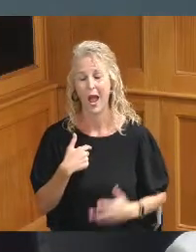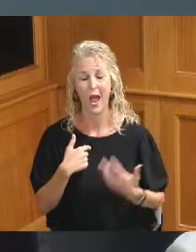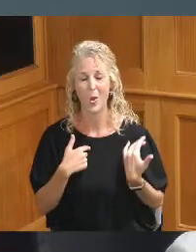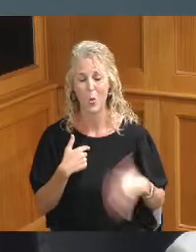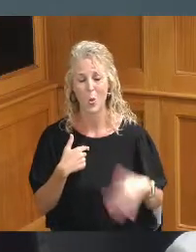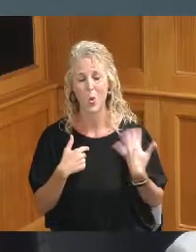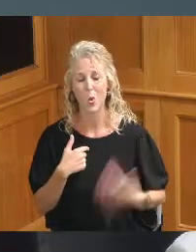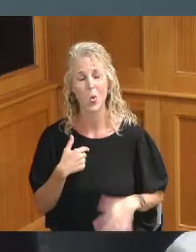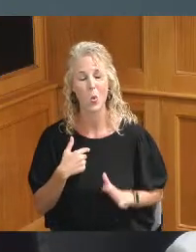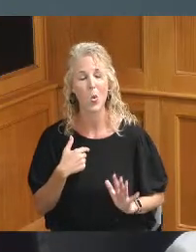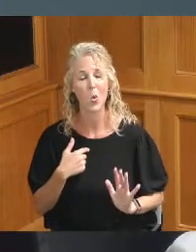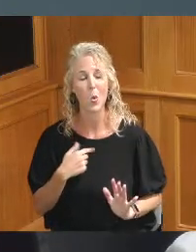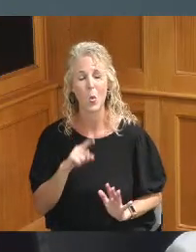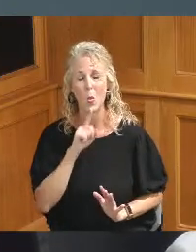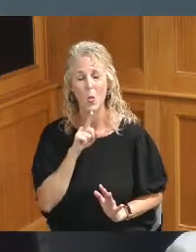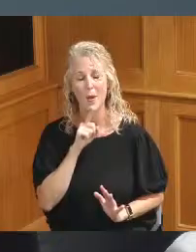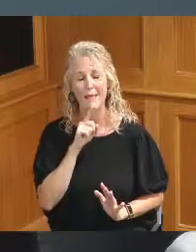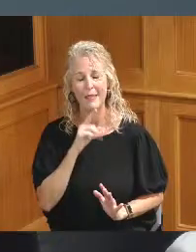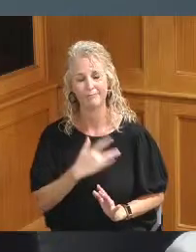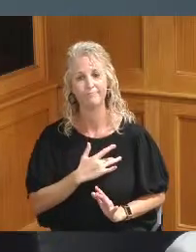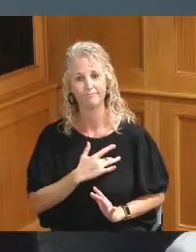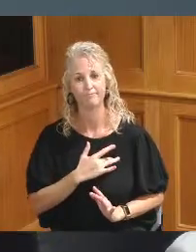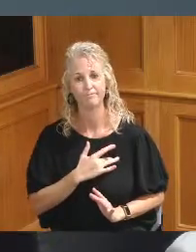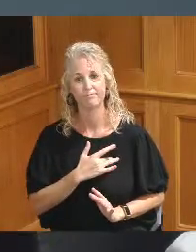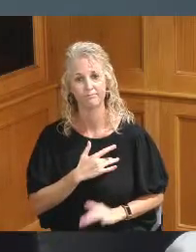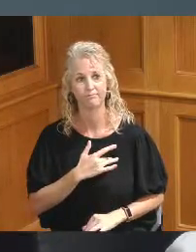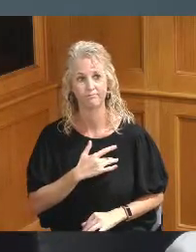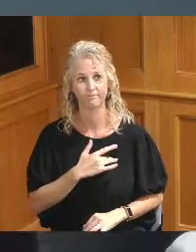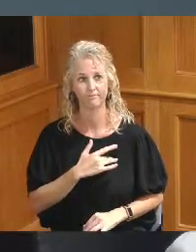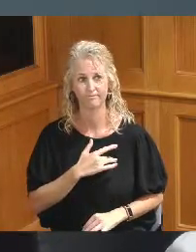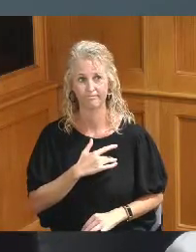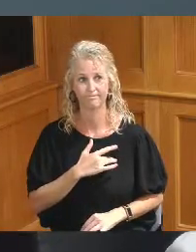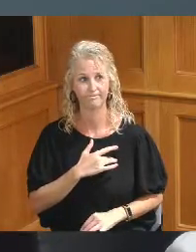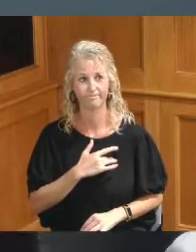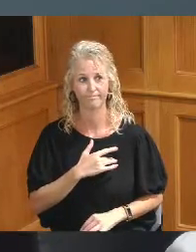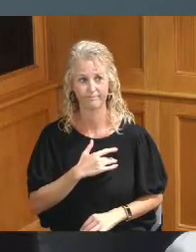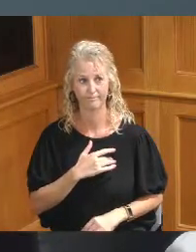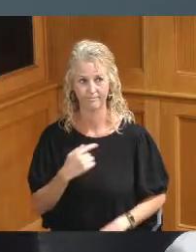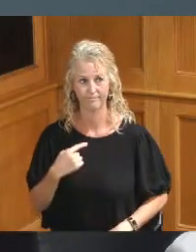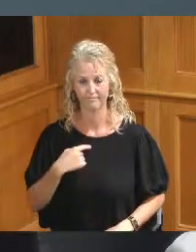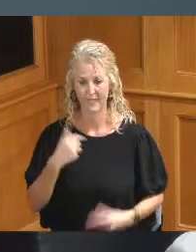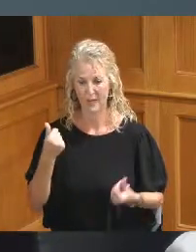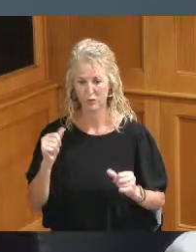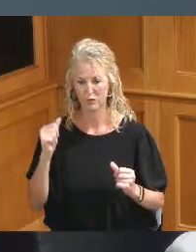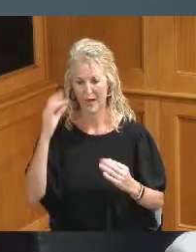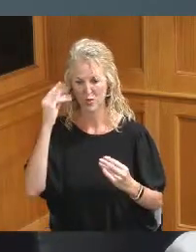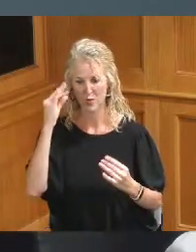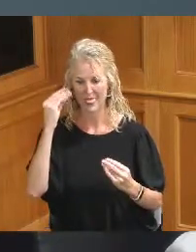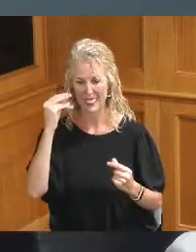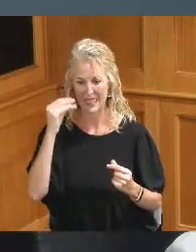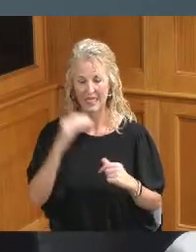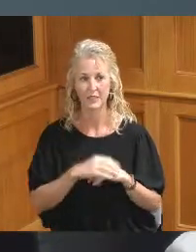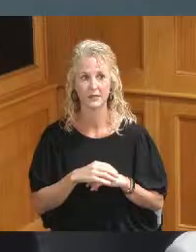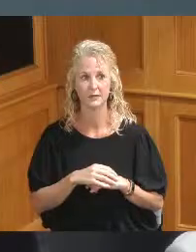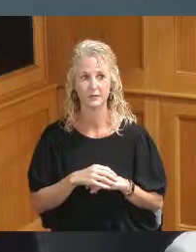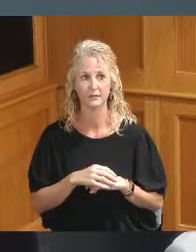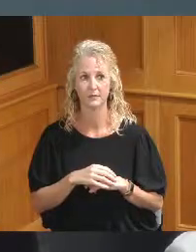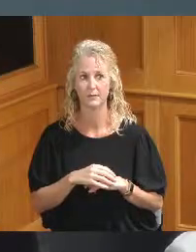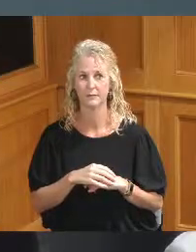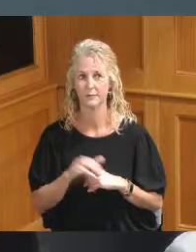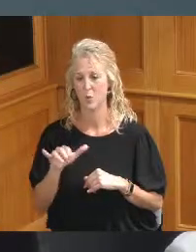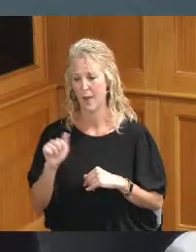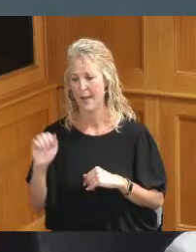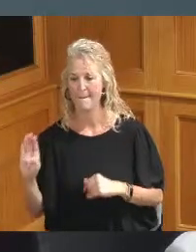going to pass that information on. So you guys, I guess I was trying to think of an acronym for YAB other than